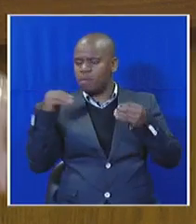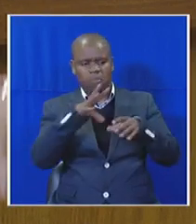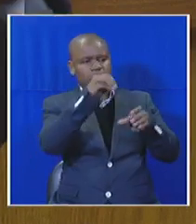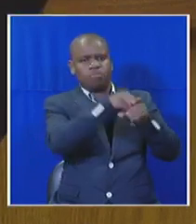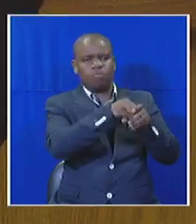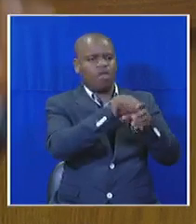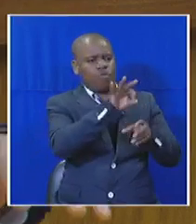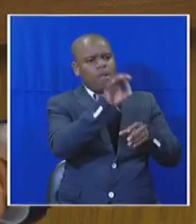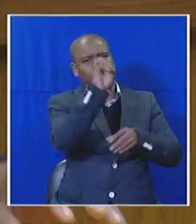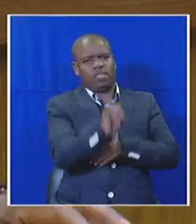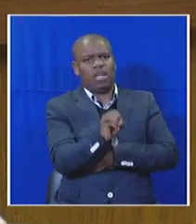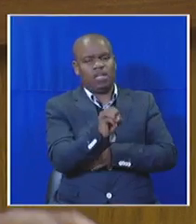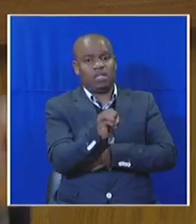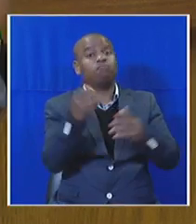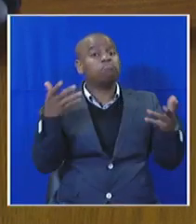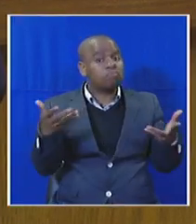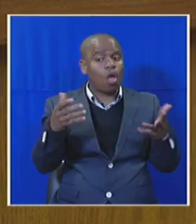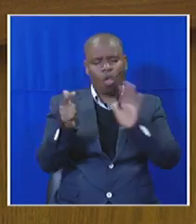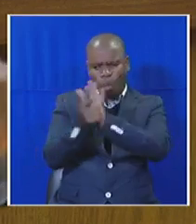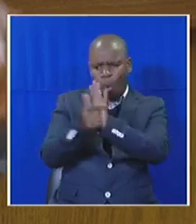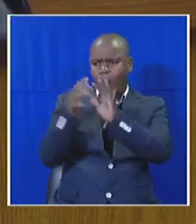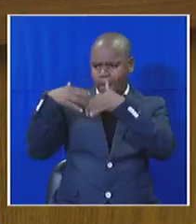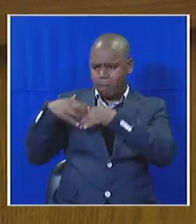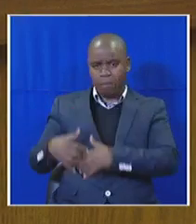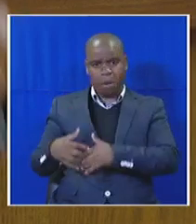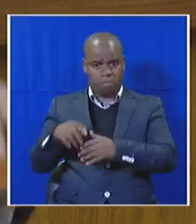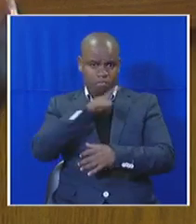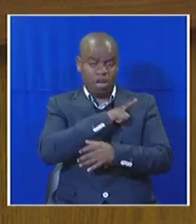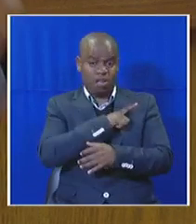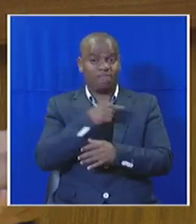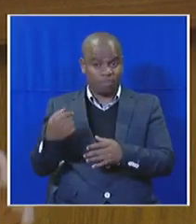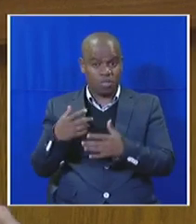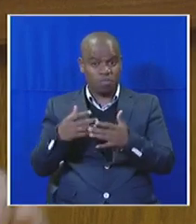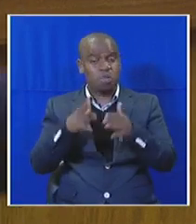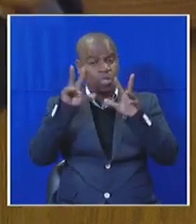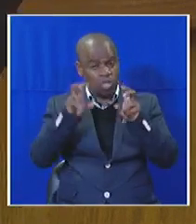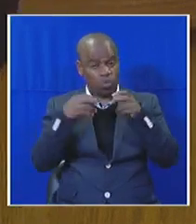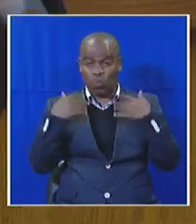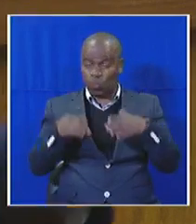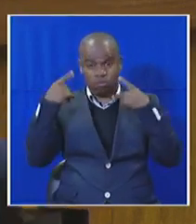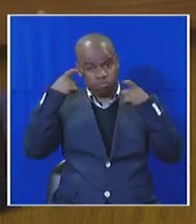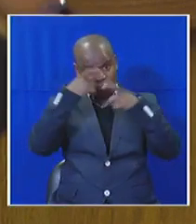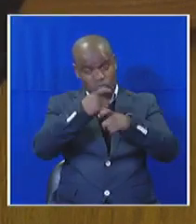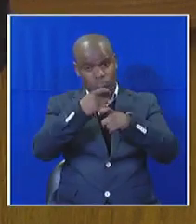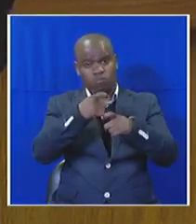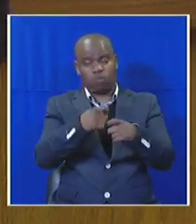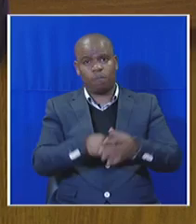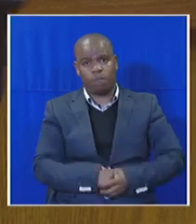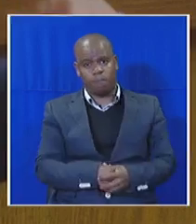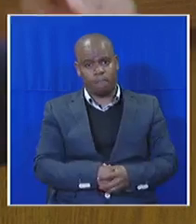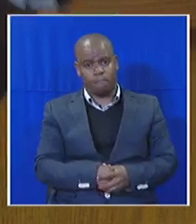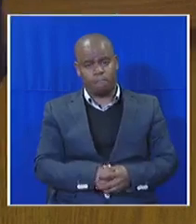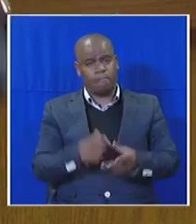Despite the laws that we have made, because we are dealing with a very difficult issue to dismantle